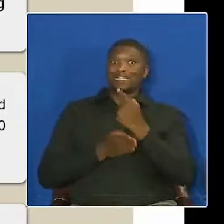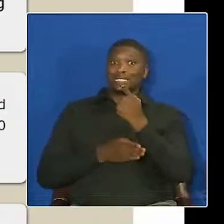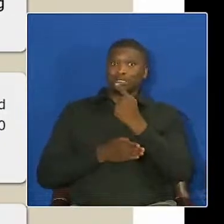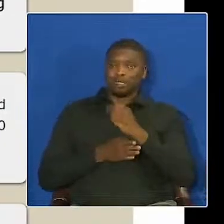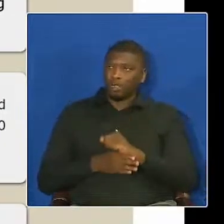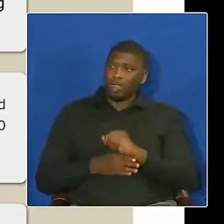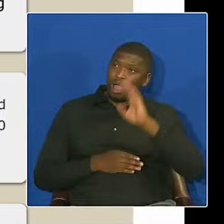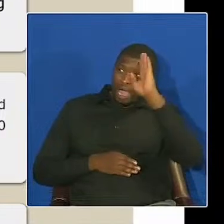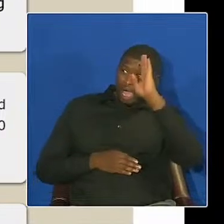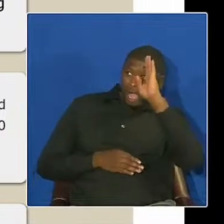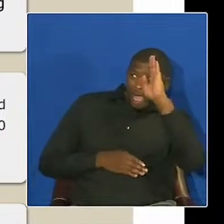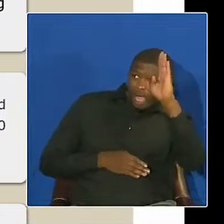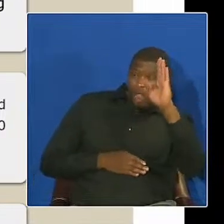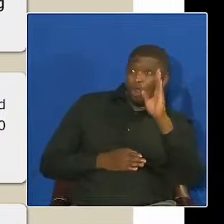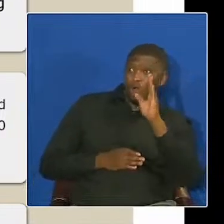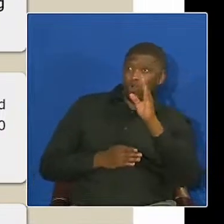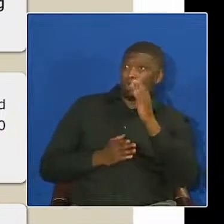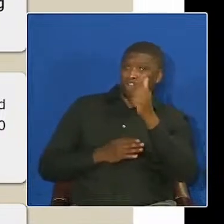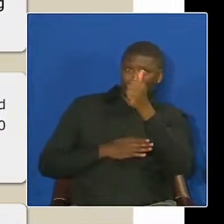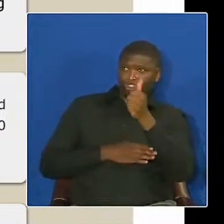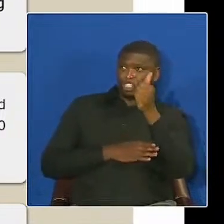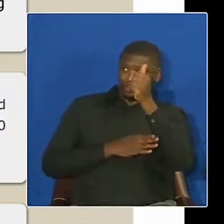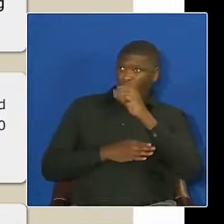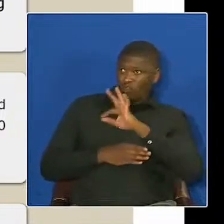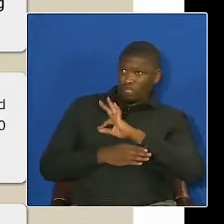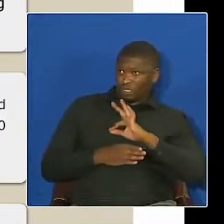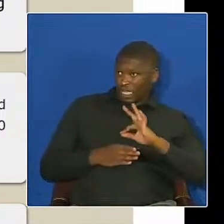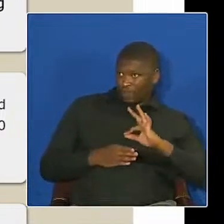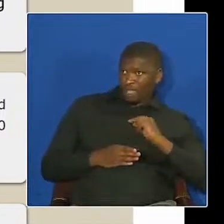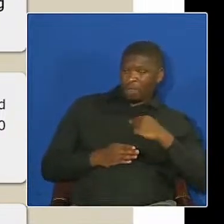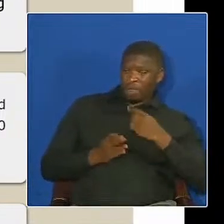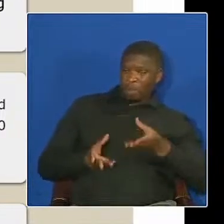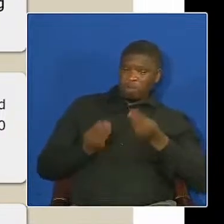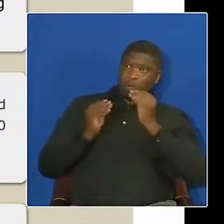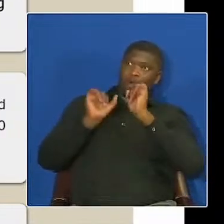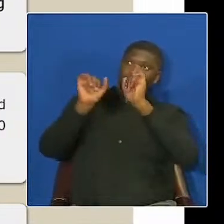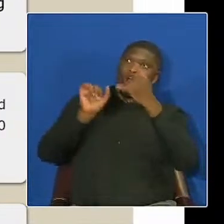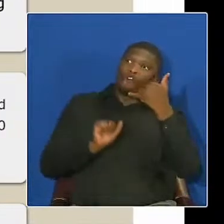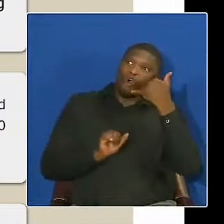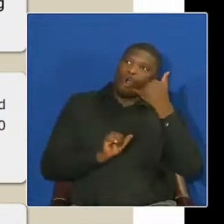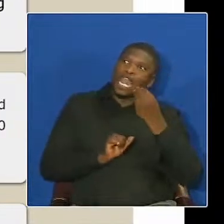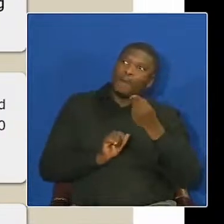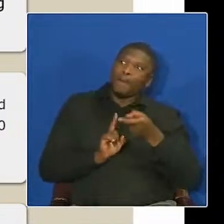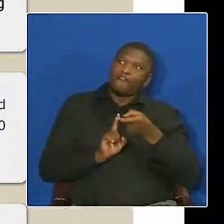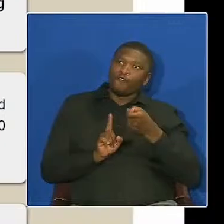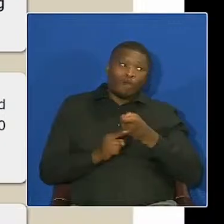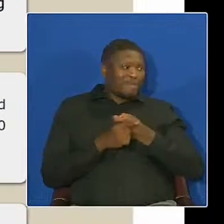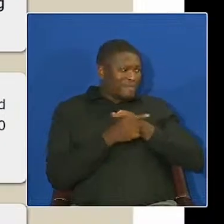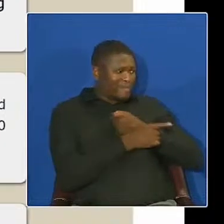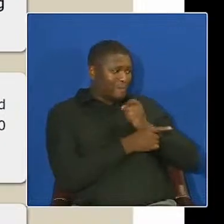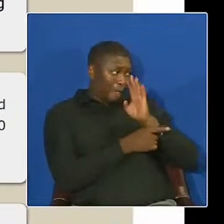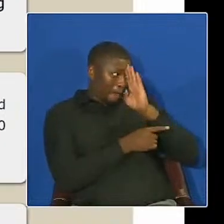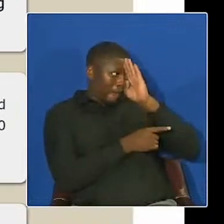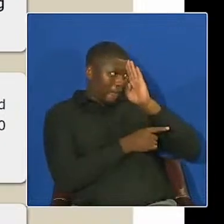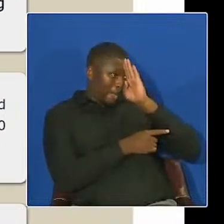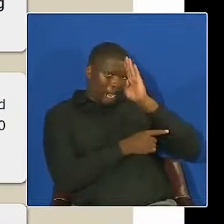Chief of Staff. Got your number from Mr. Brown. Requesting a meeting,